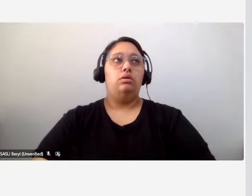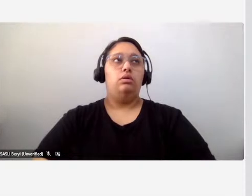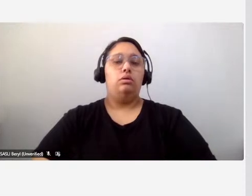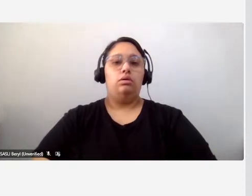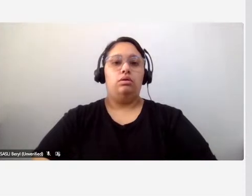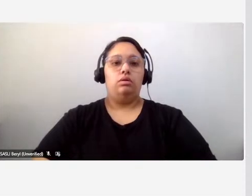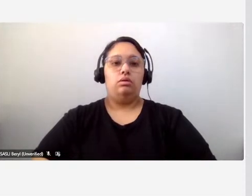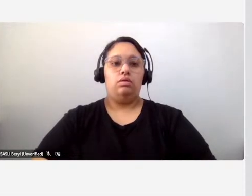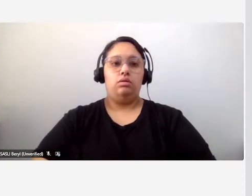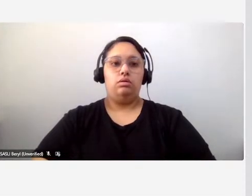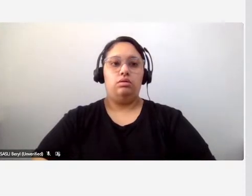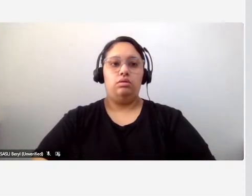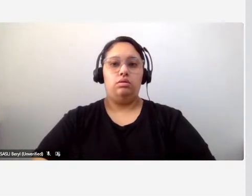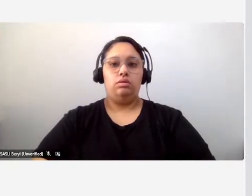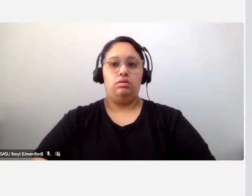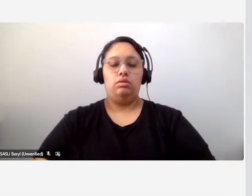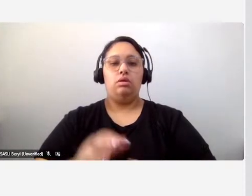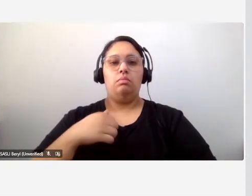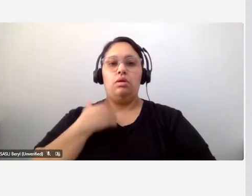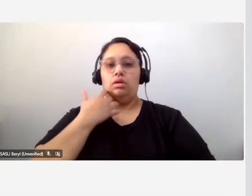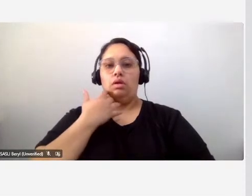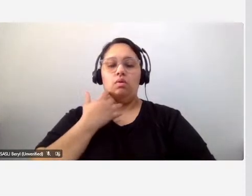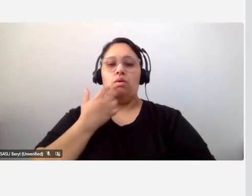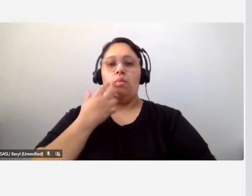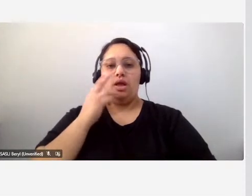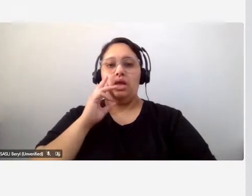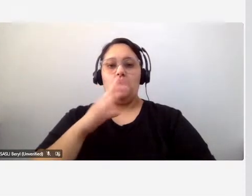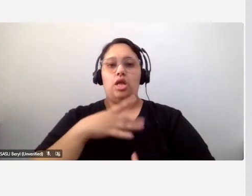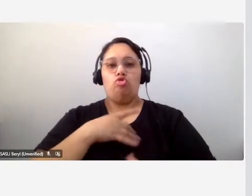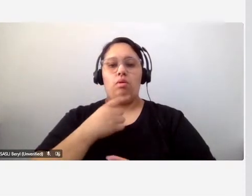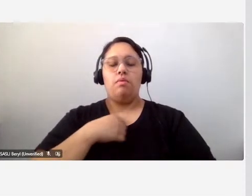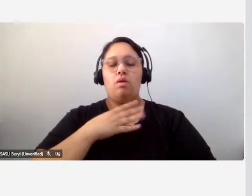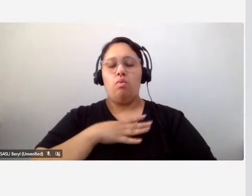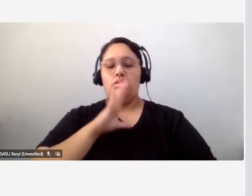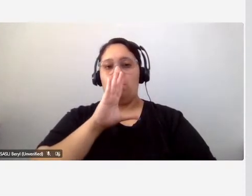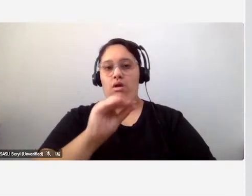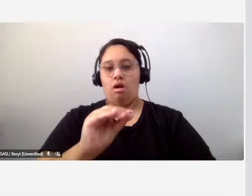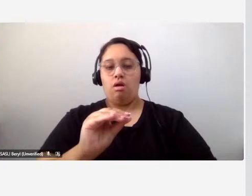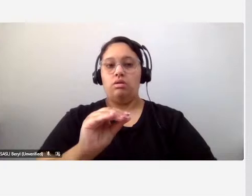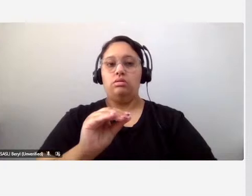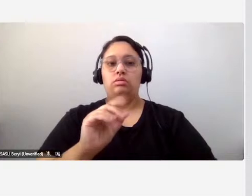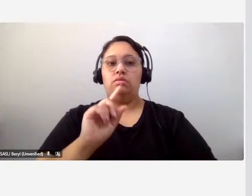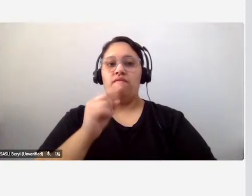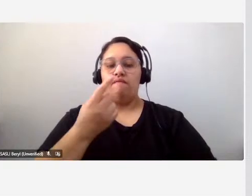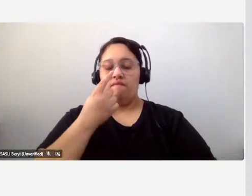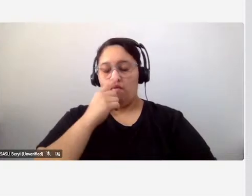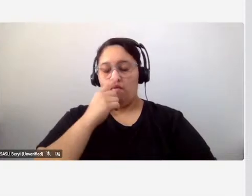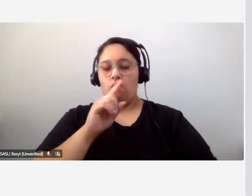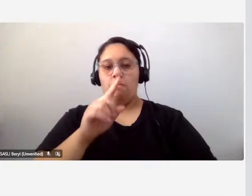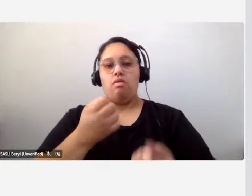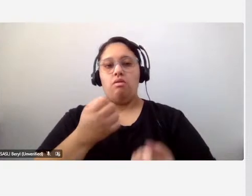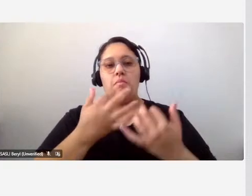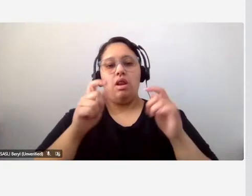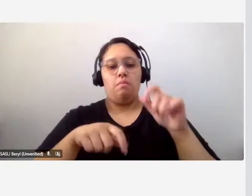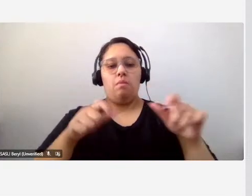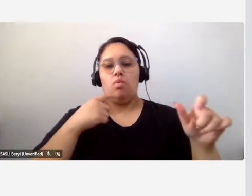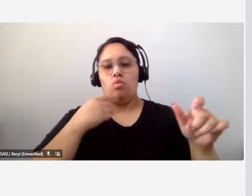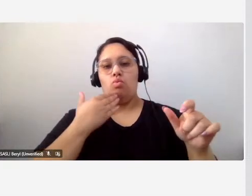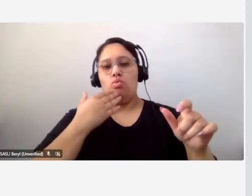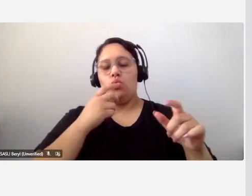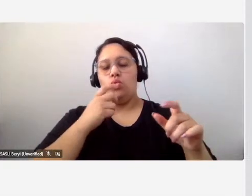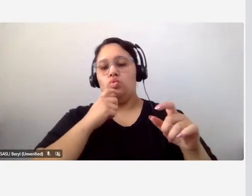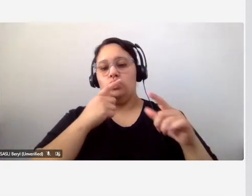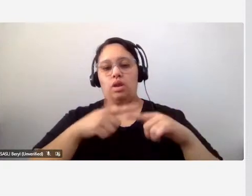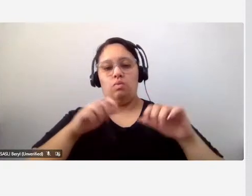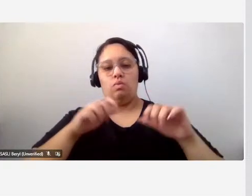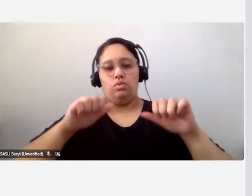I don't want to fall down a rabbit hole because I find this particularly interesting, but I must just ask, in terms of, obviously, a lot of people who speak indigenous